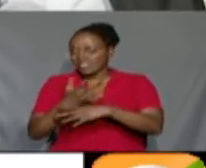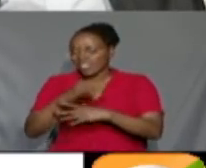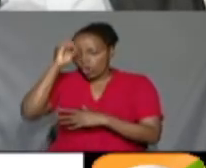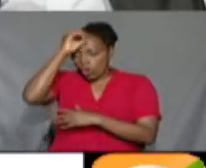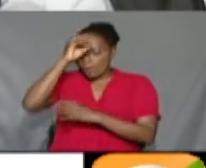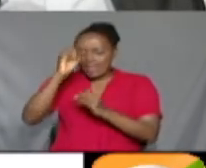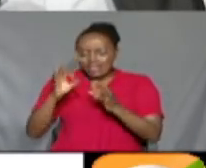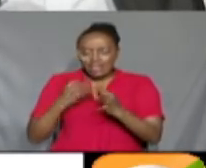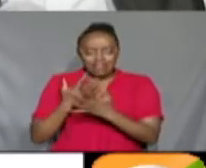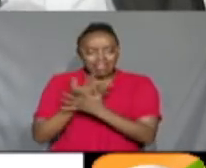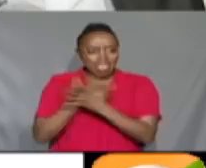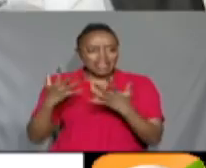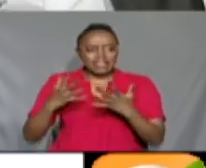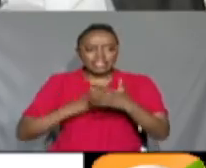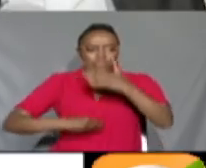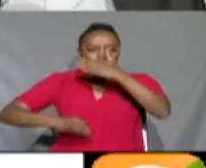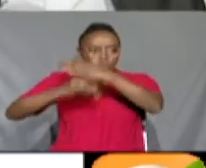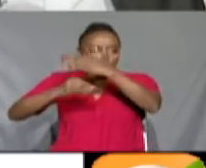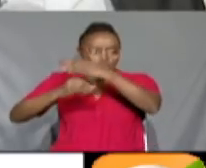they have anything to say. Okay.